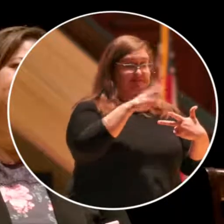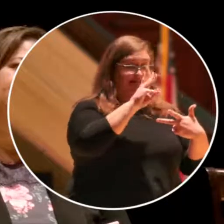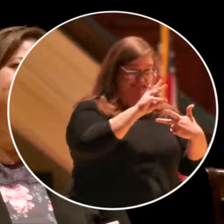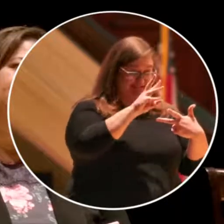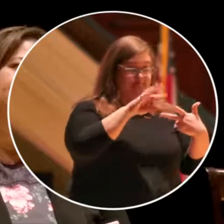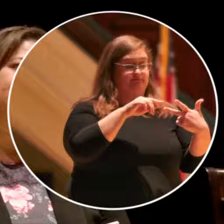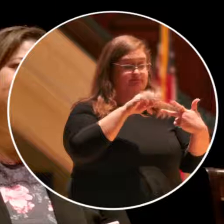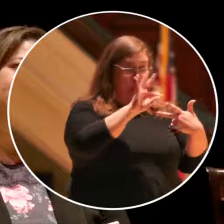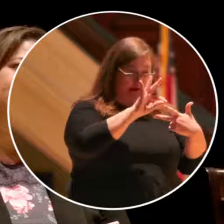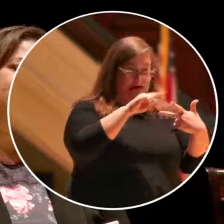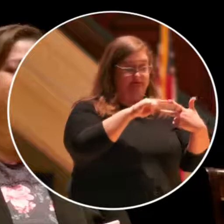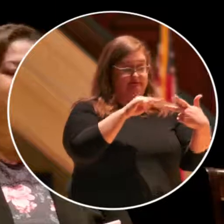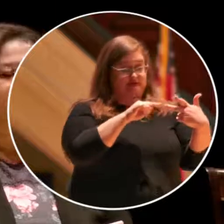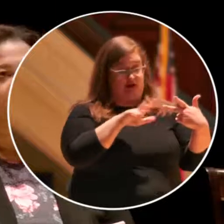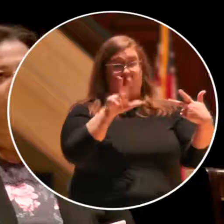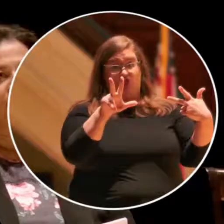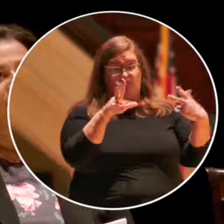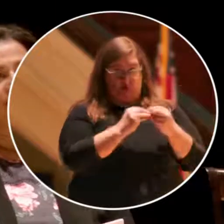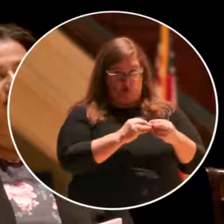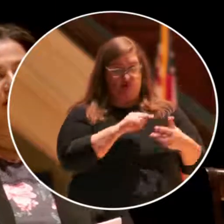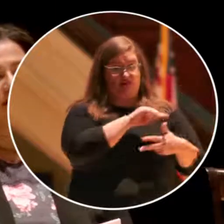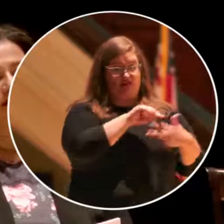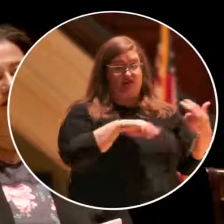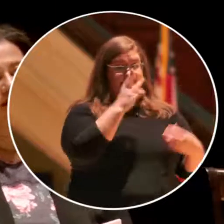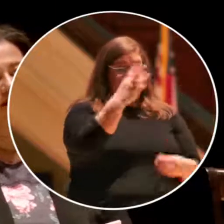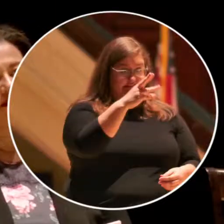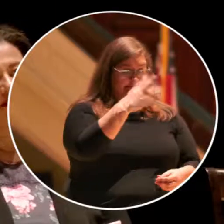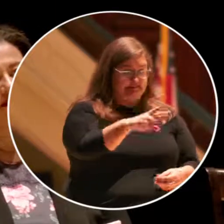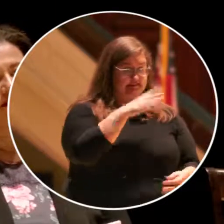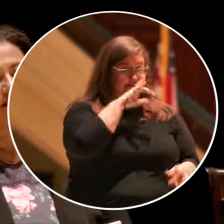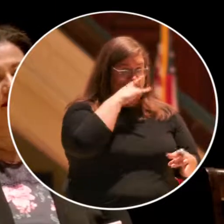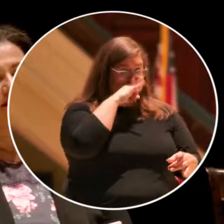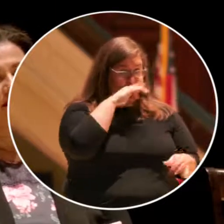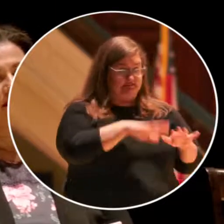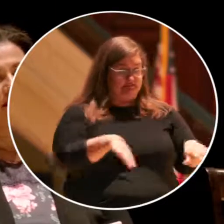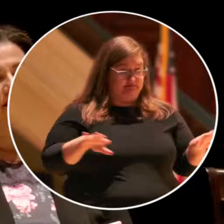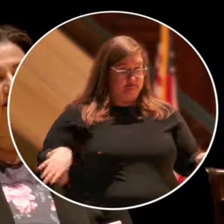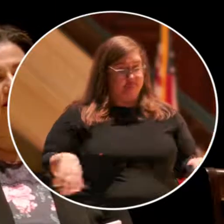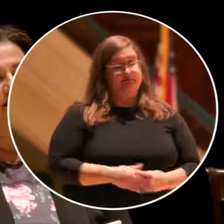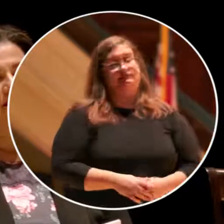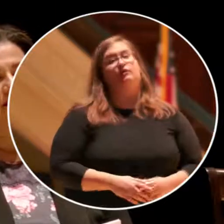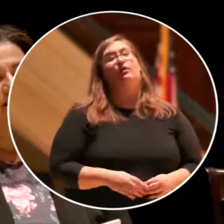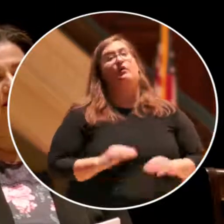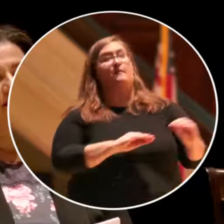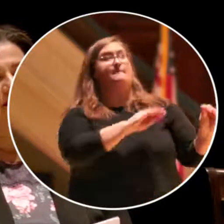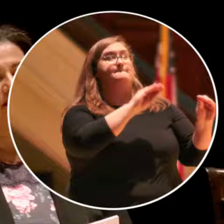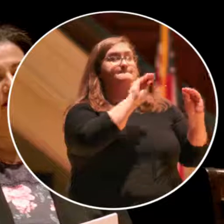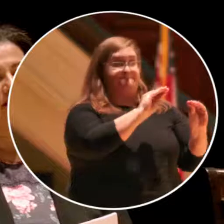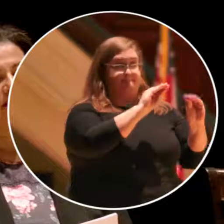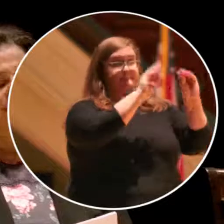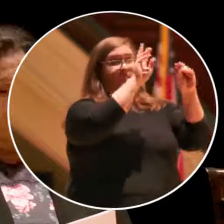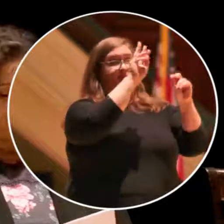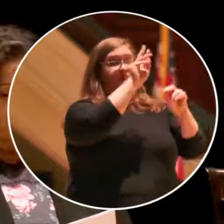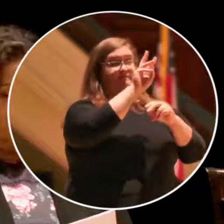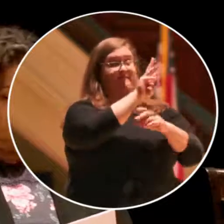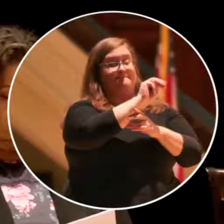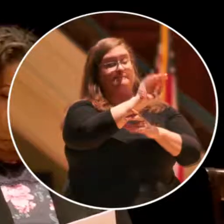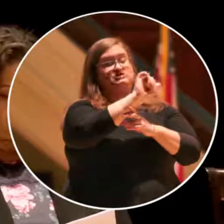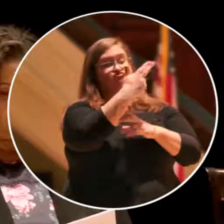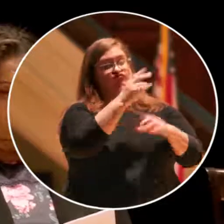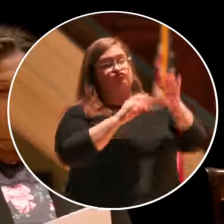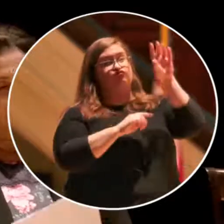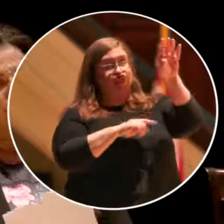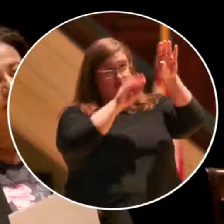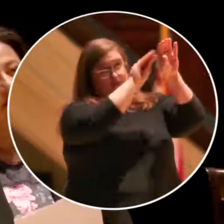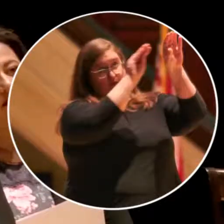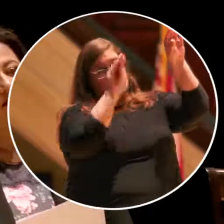northern Michigan, where my mother lived, to the hills of West Virginia. This, of course, placed some significant financial and geographic obstacles in